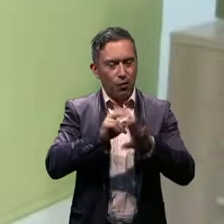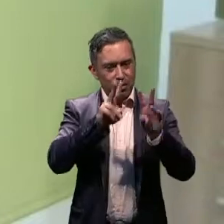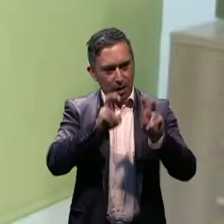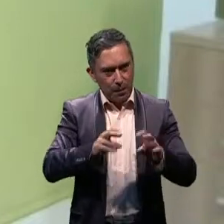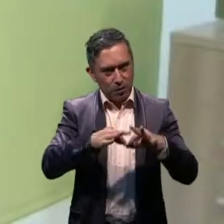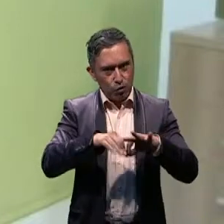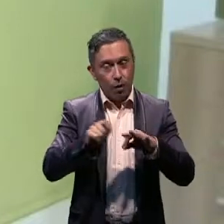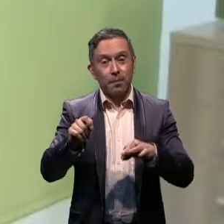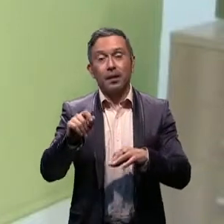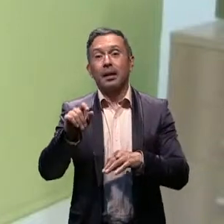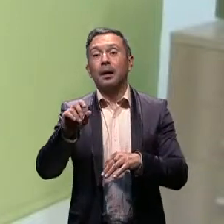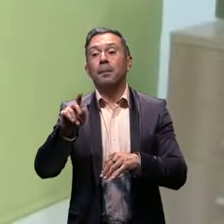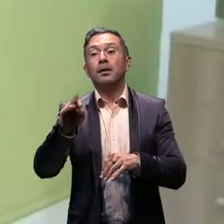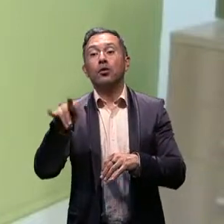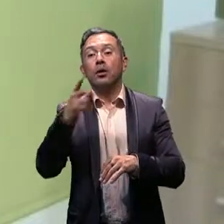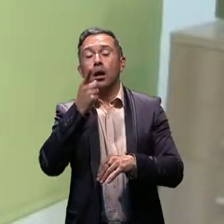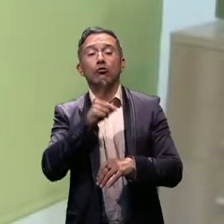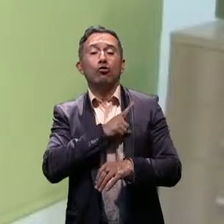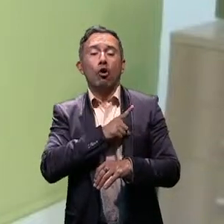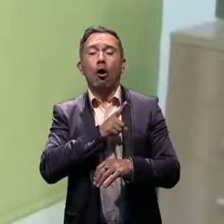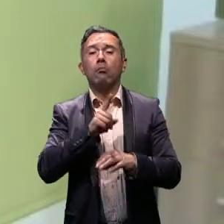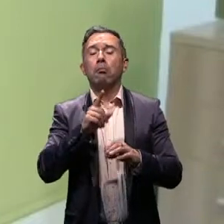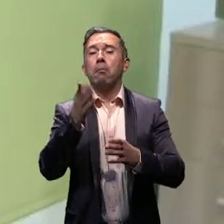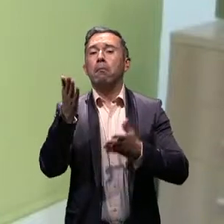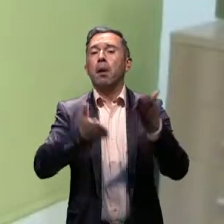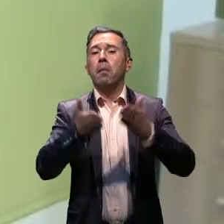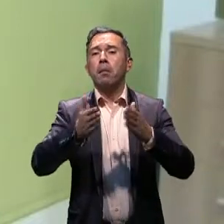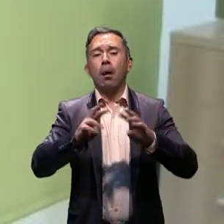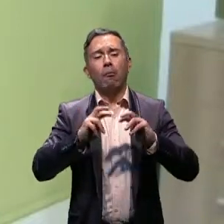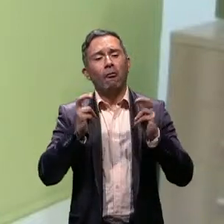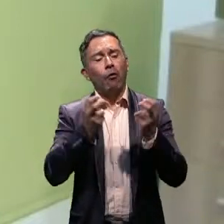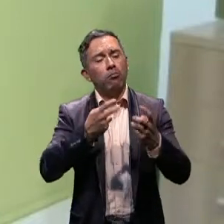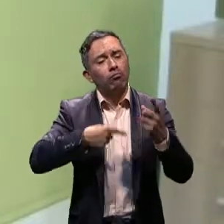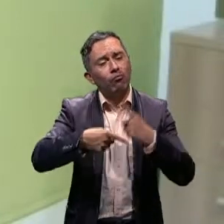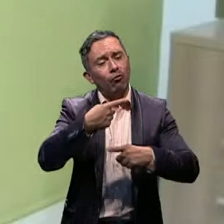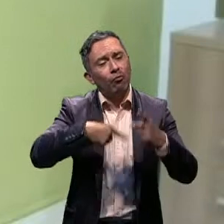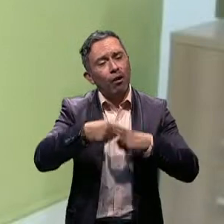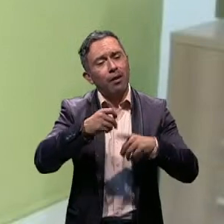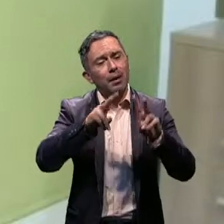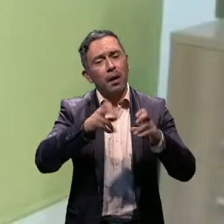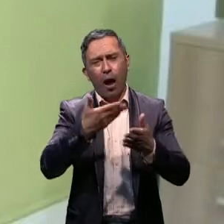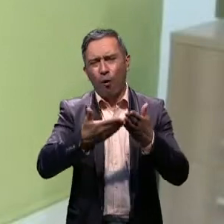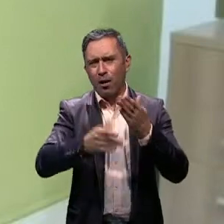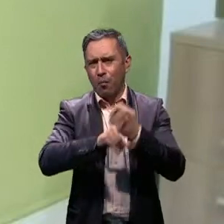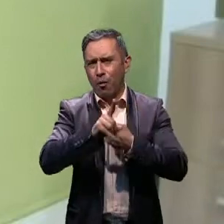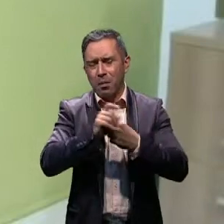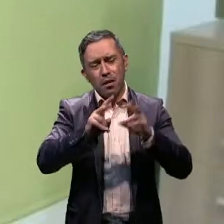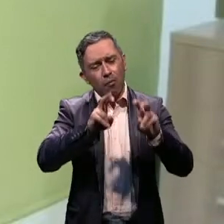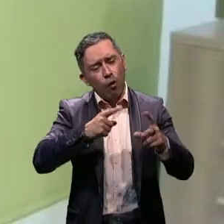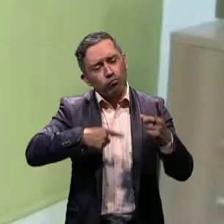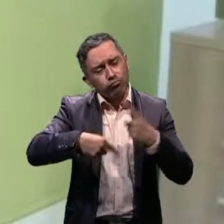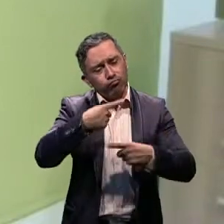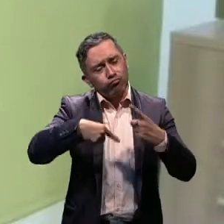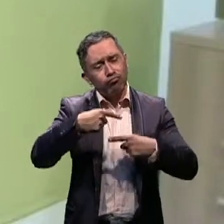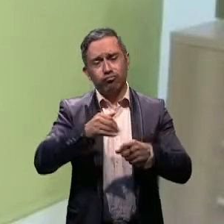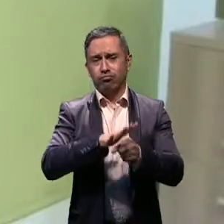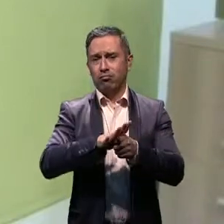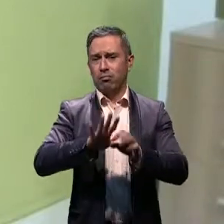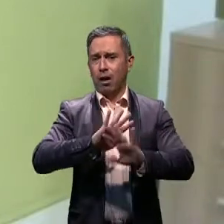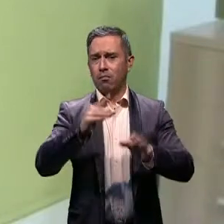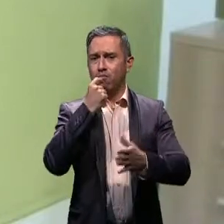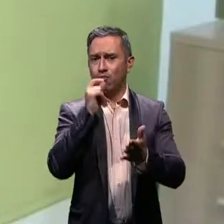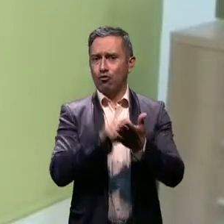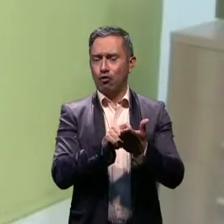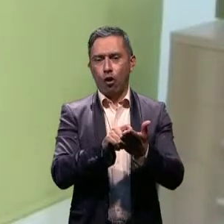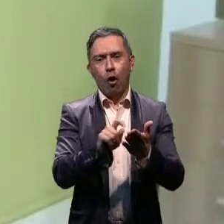addressing these days. Percy, who is mentioning that it's not to talk about all the issues that we have currently are